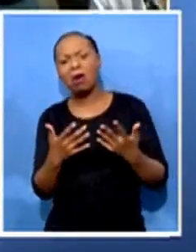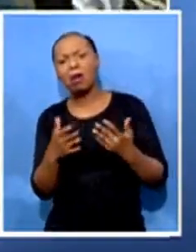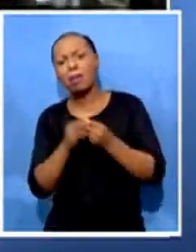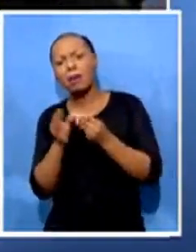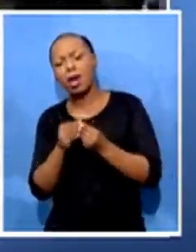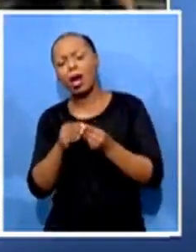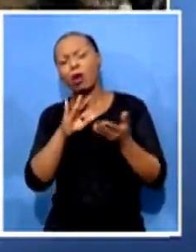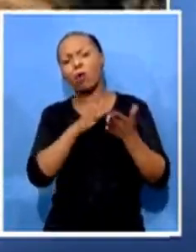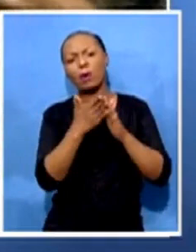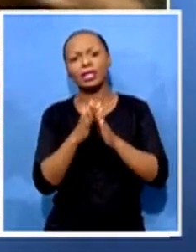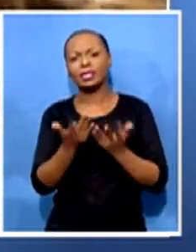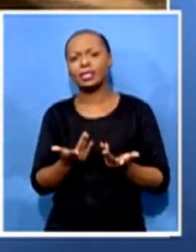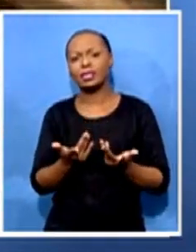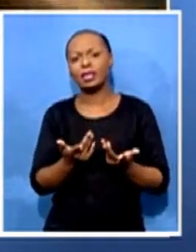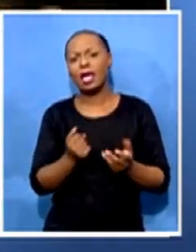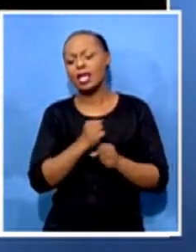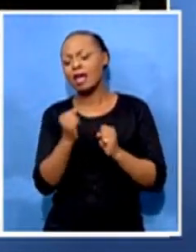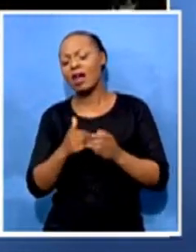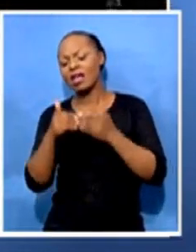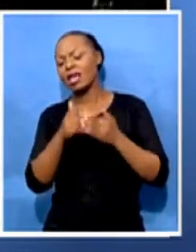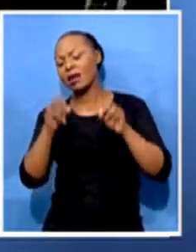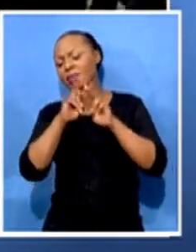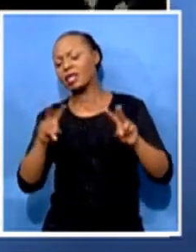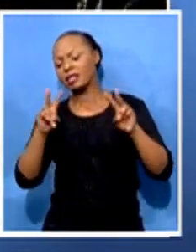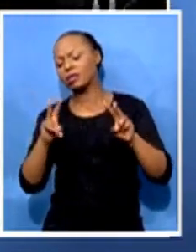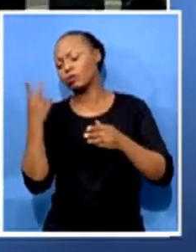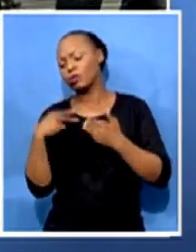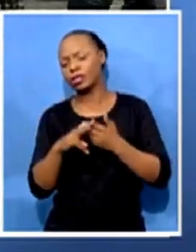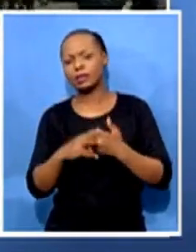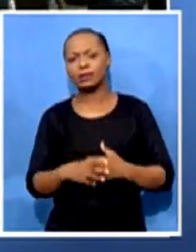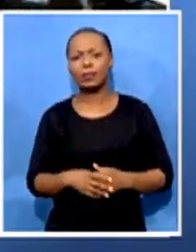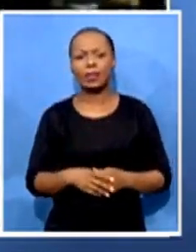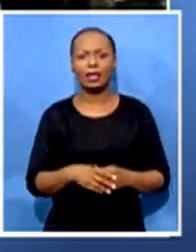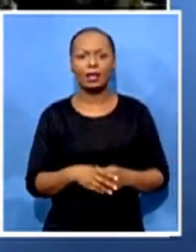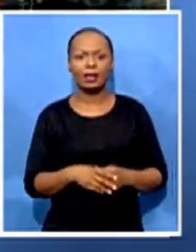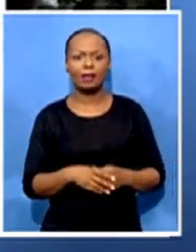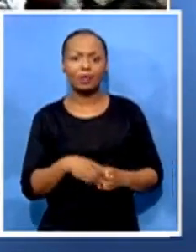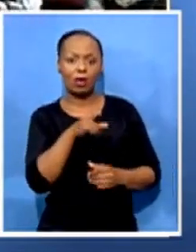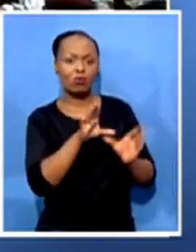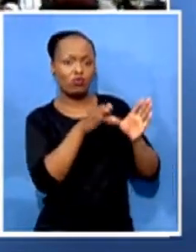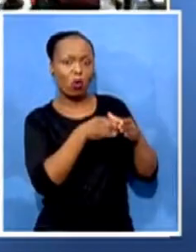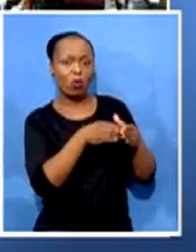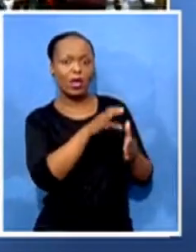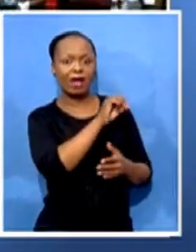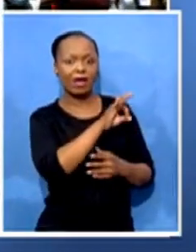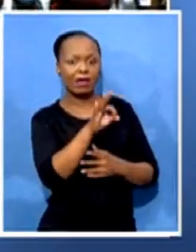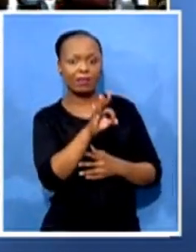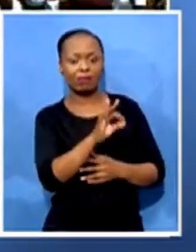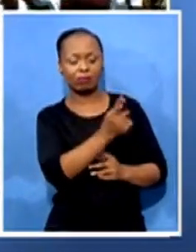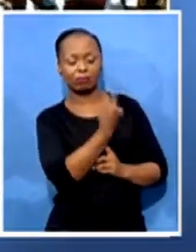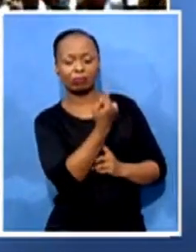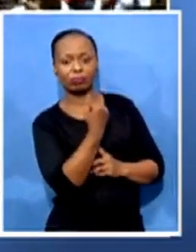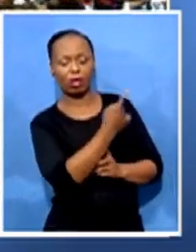you and tell you that at this point, another group of EFF supporters are indeed making their way. They are being marshalled